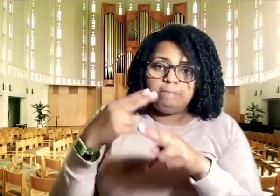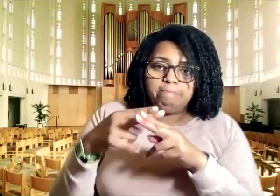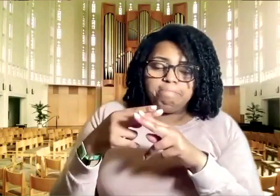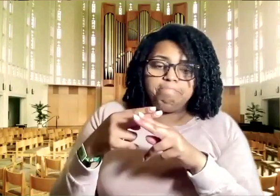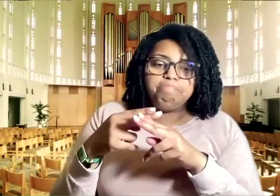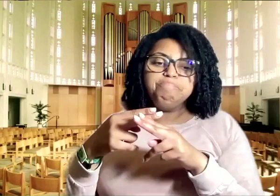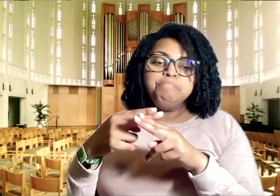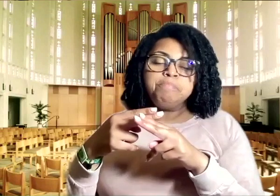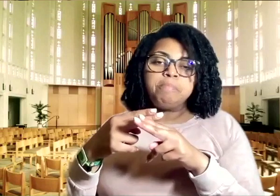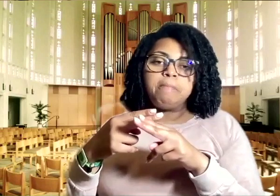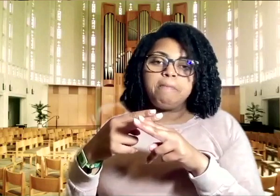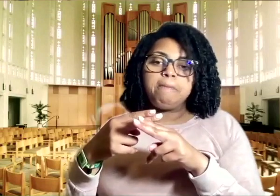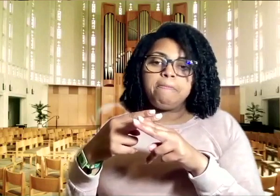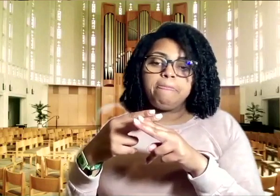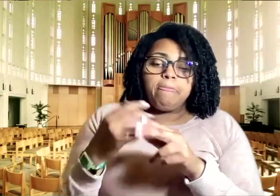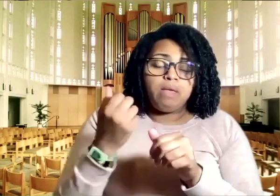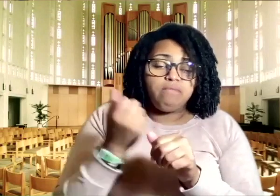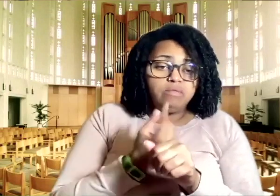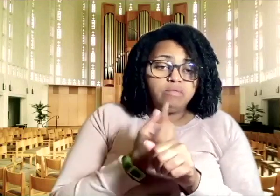Holy One, this morning,